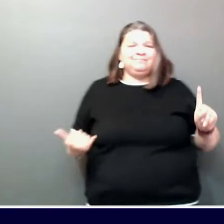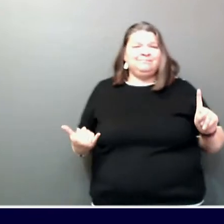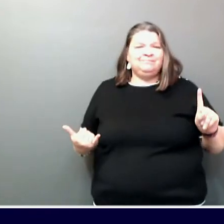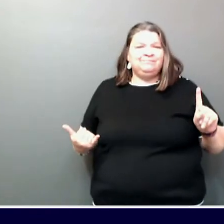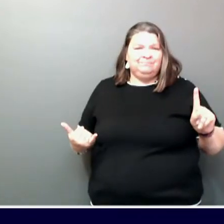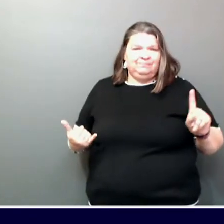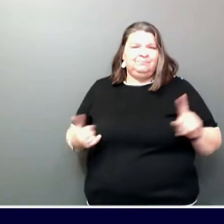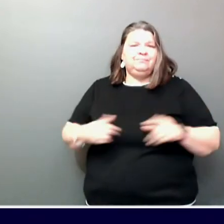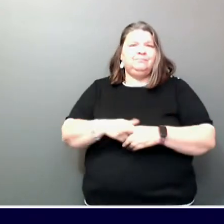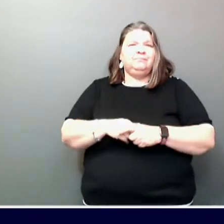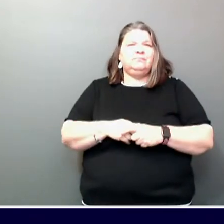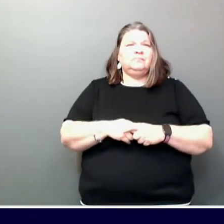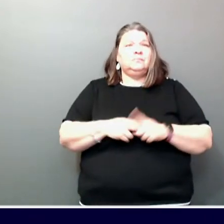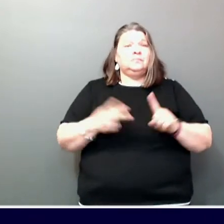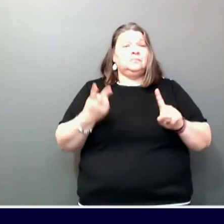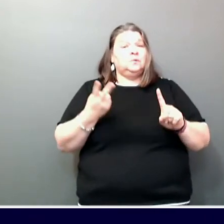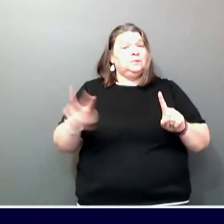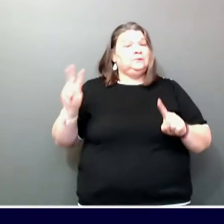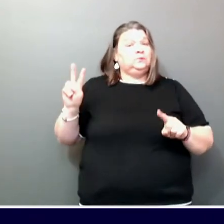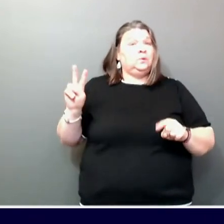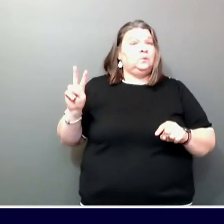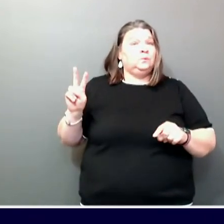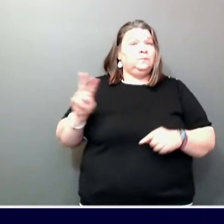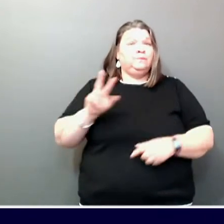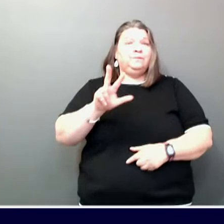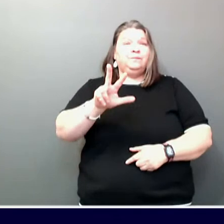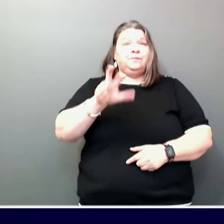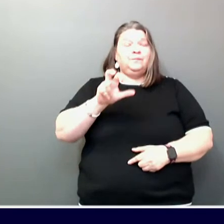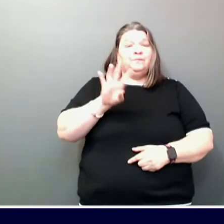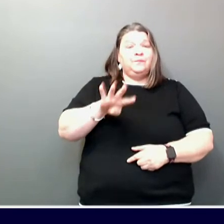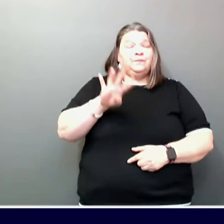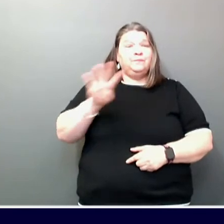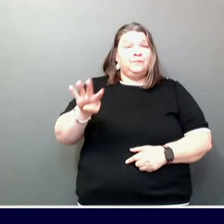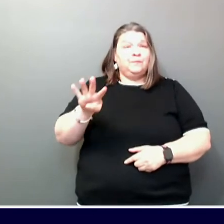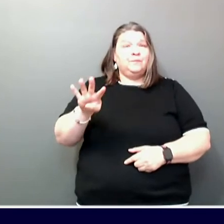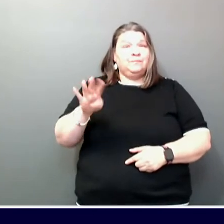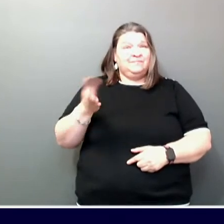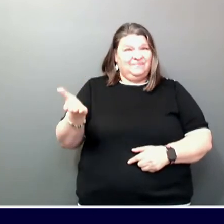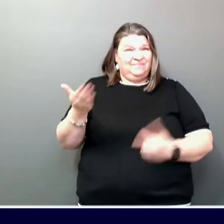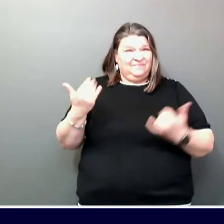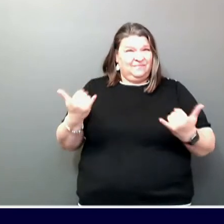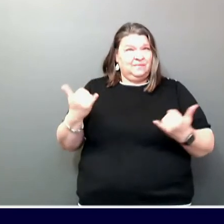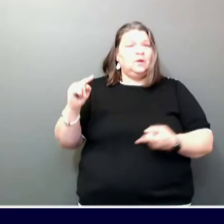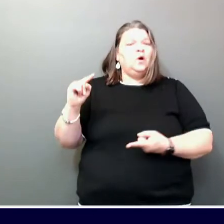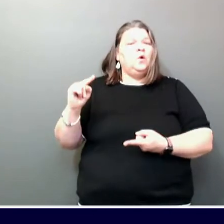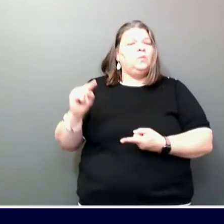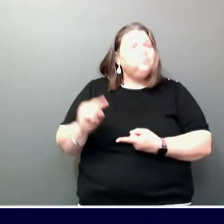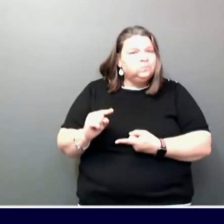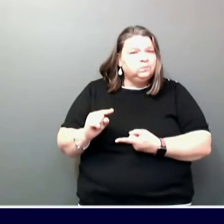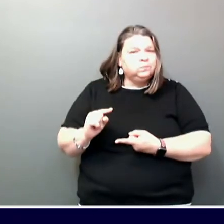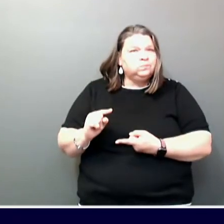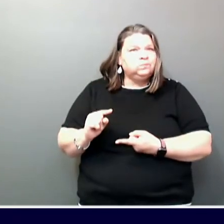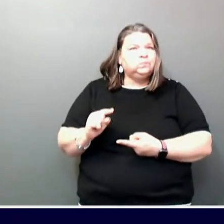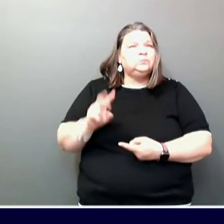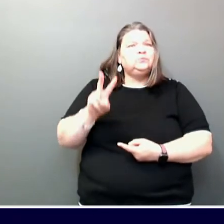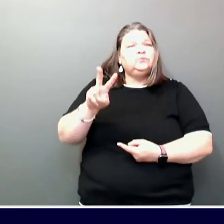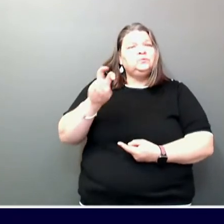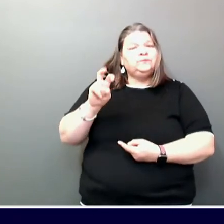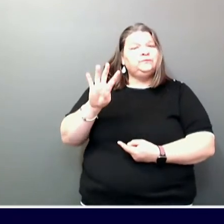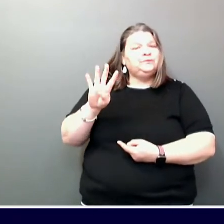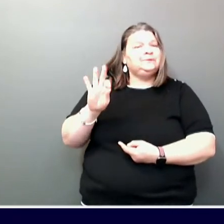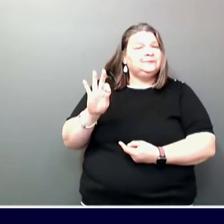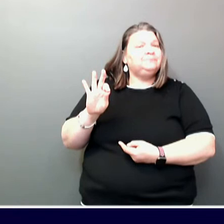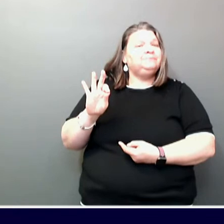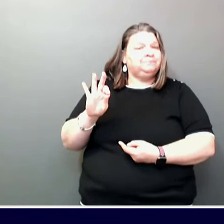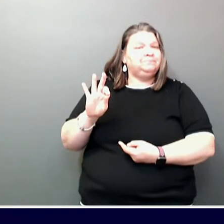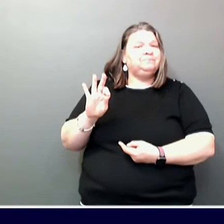were 344 people hospitalized with COVID. Today, again, that number is at 249. Of